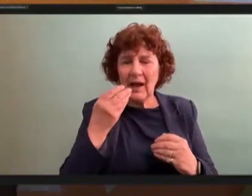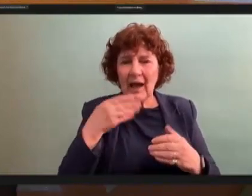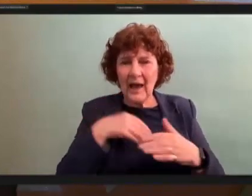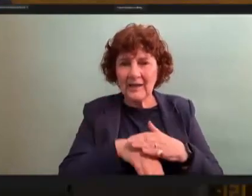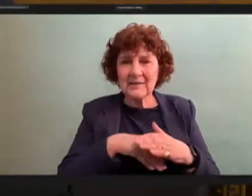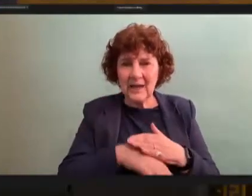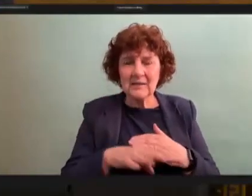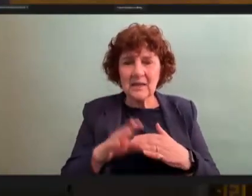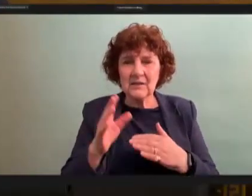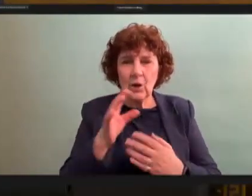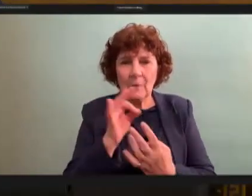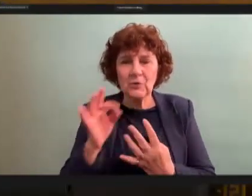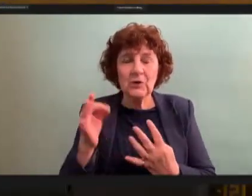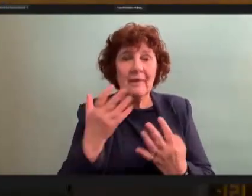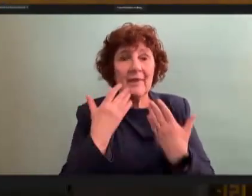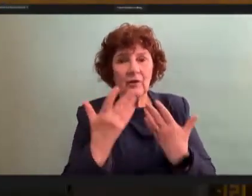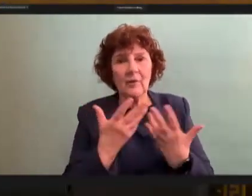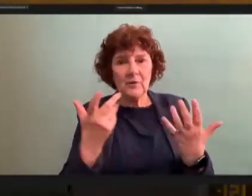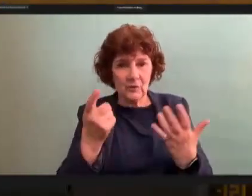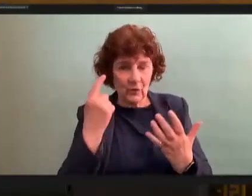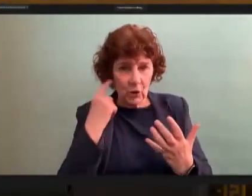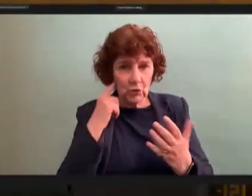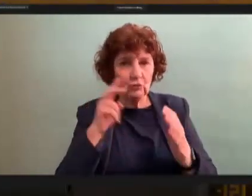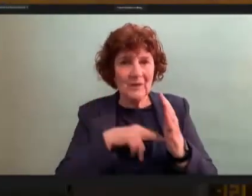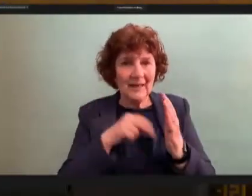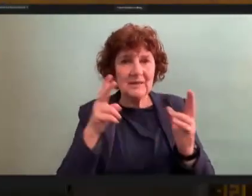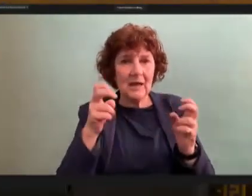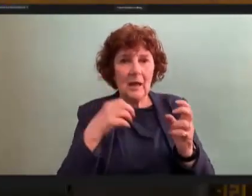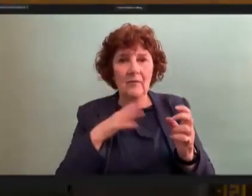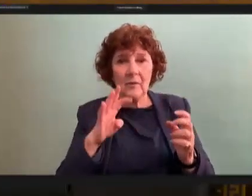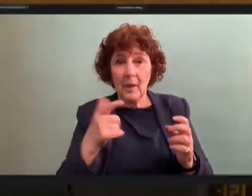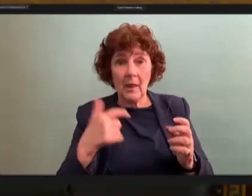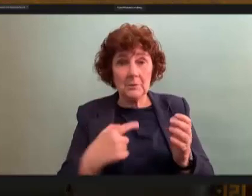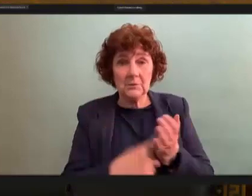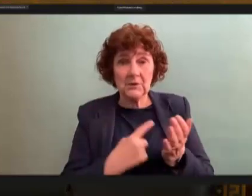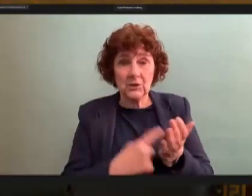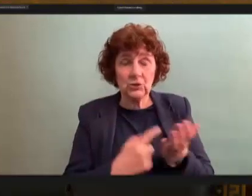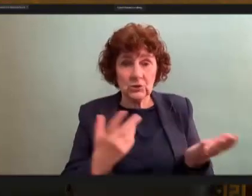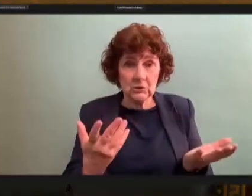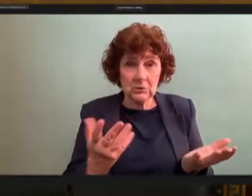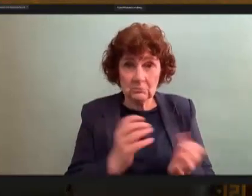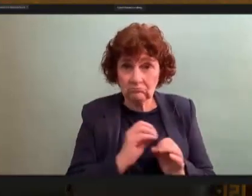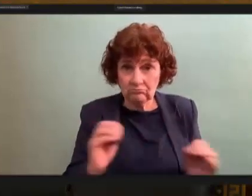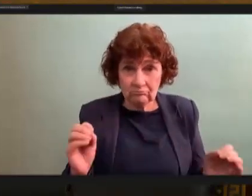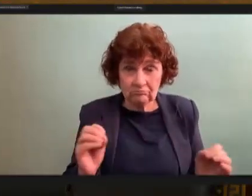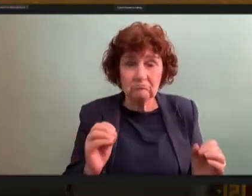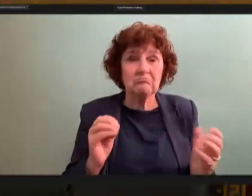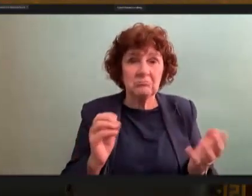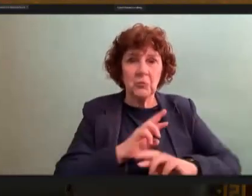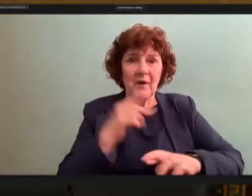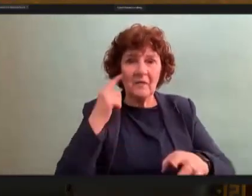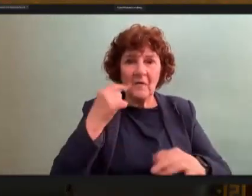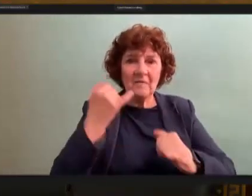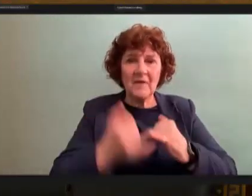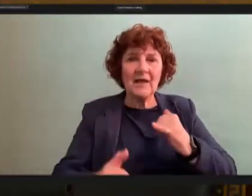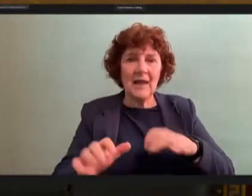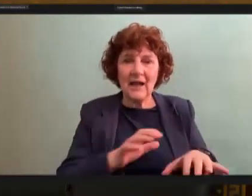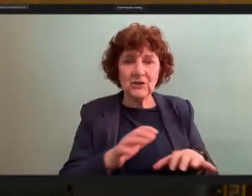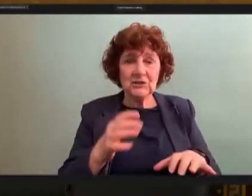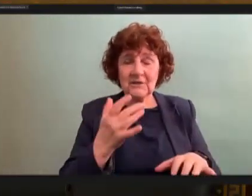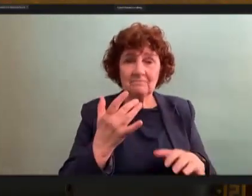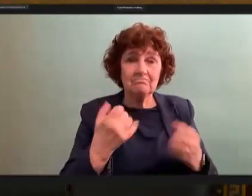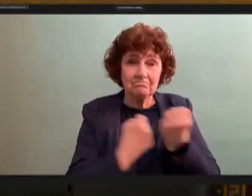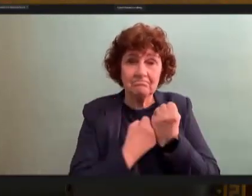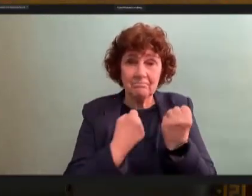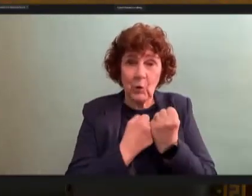Thank you very much. You've heard the read and title of the bill. Is there any discussion on the bill? Seeing none, the bill is now ready for final action. All in favor of the passage of the bill